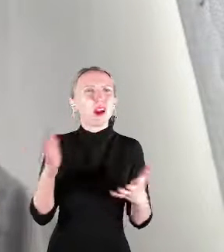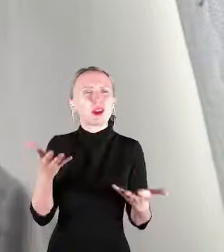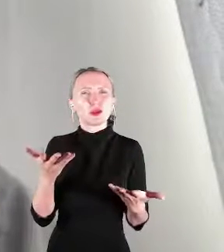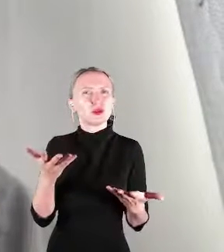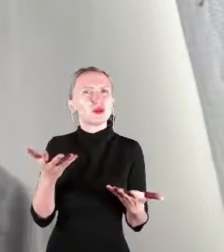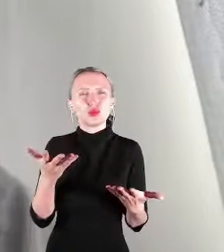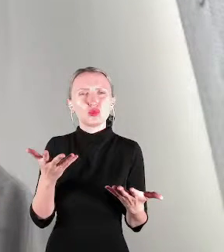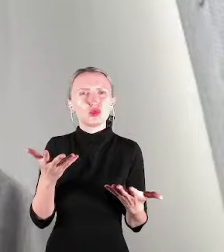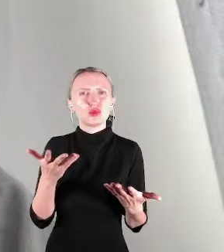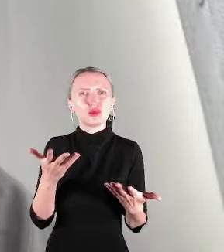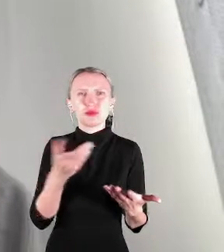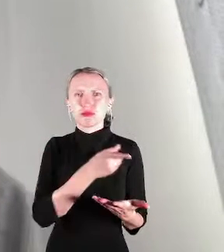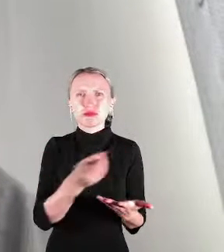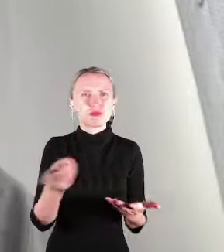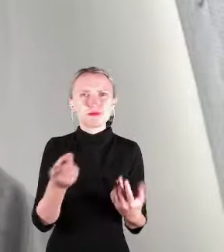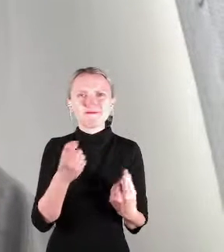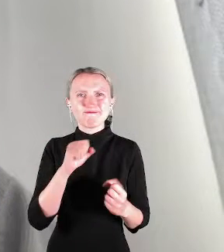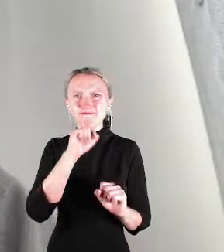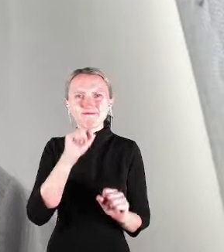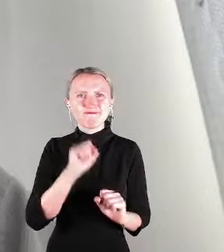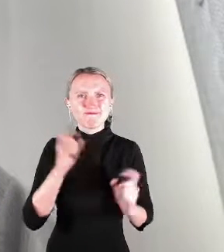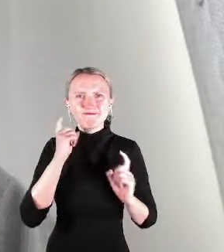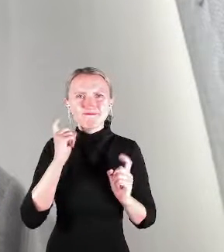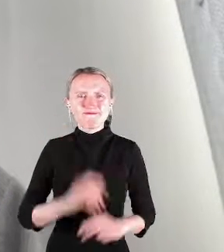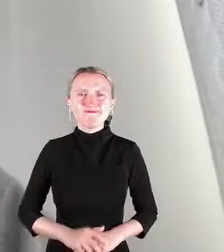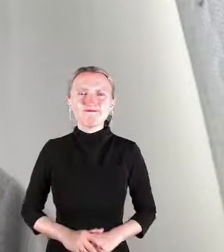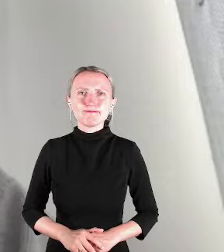would like is that the